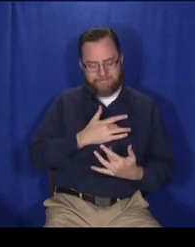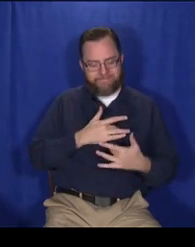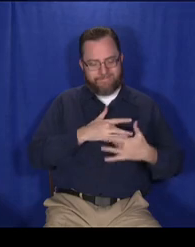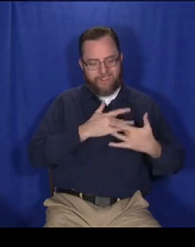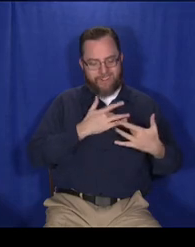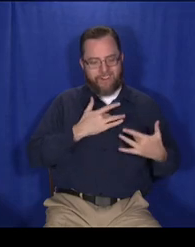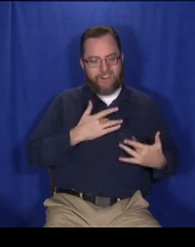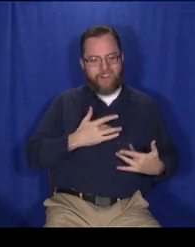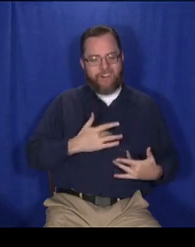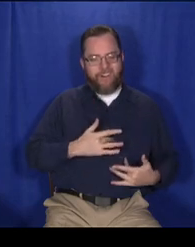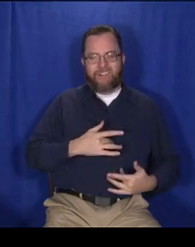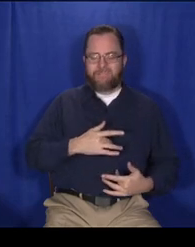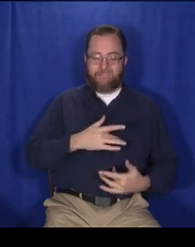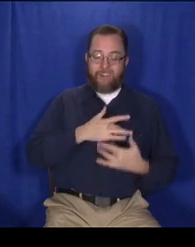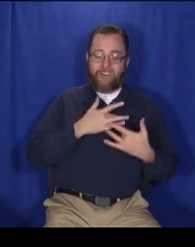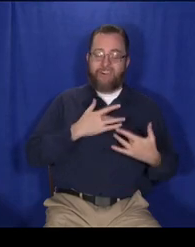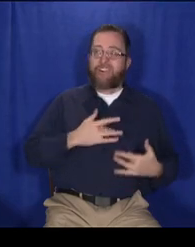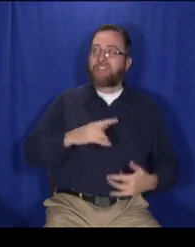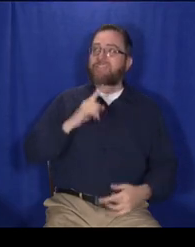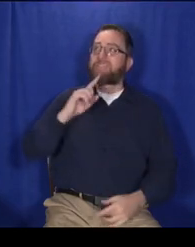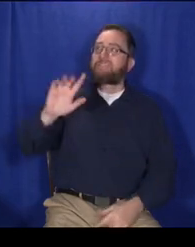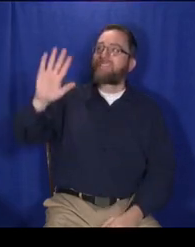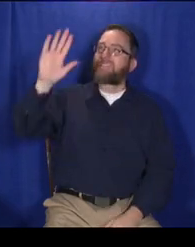this heart that is now